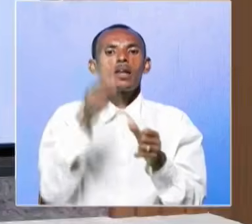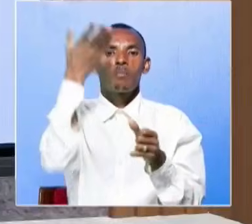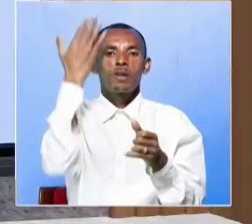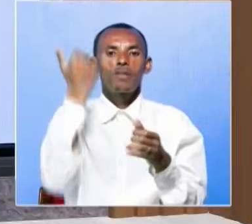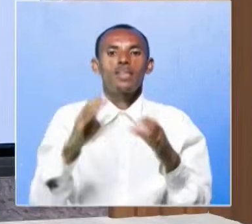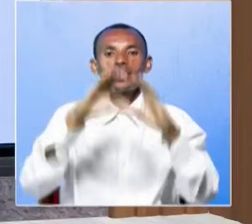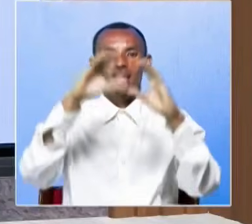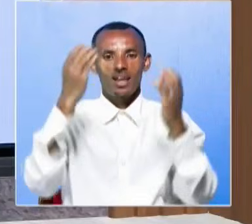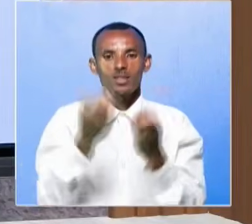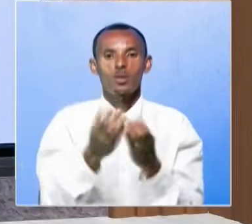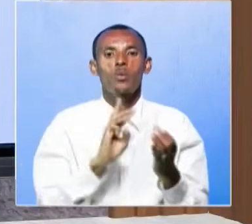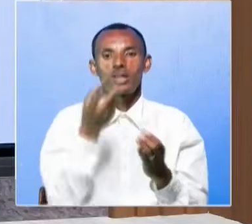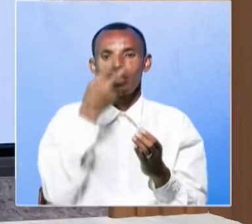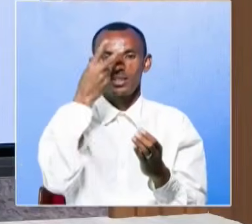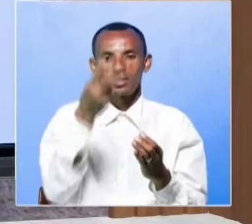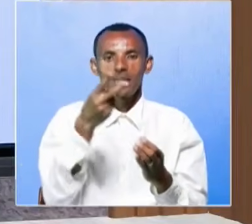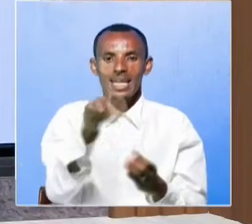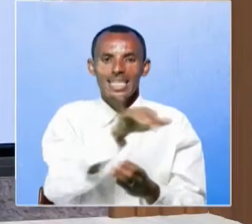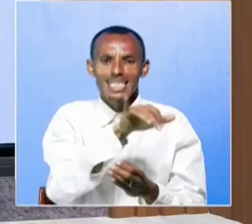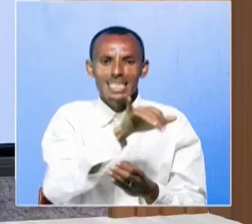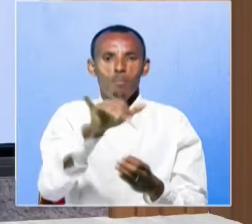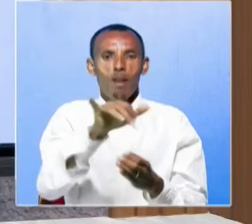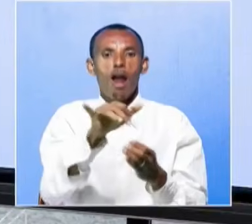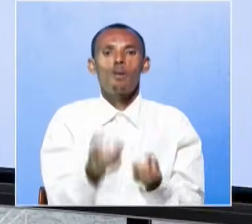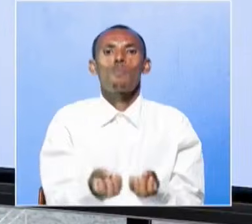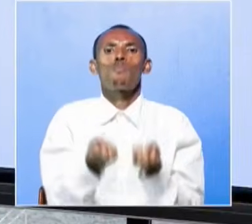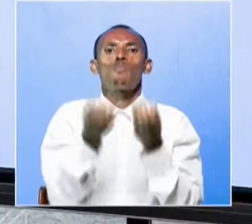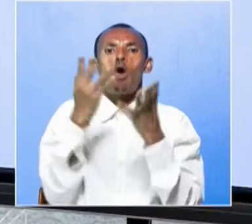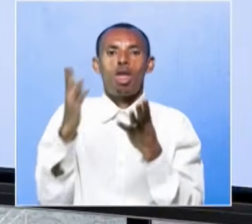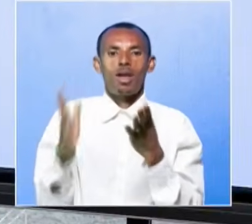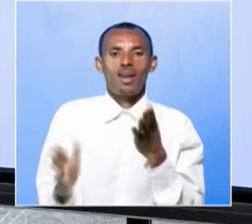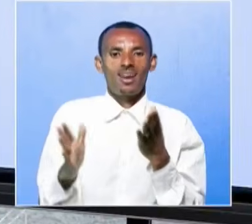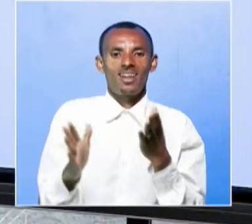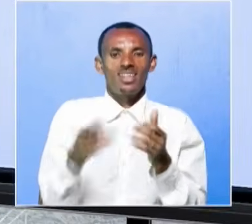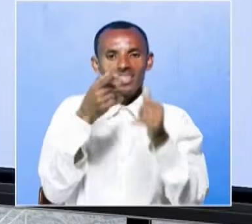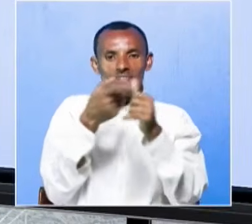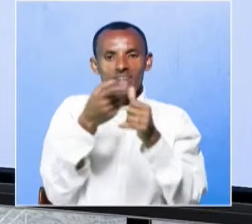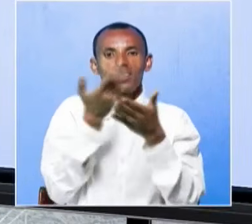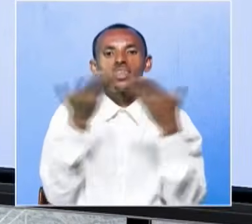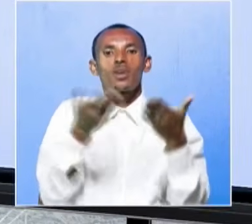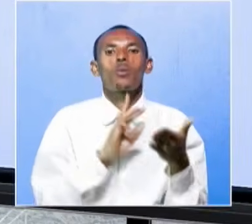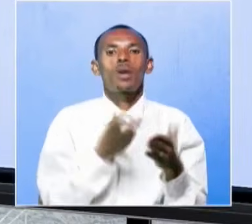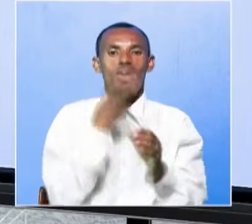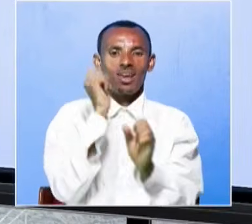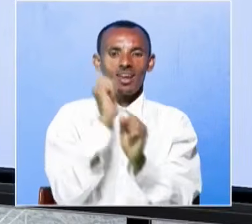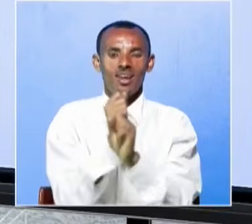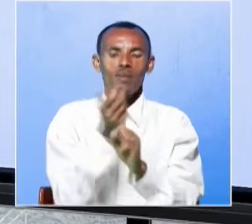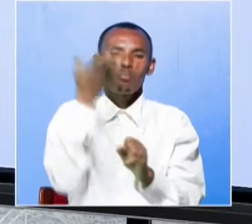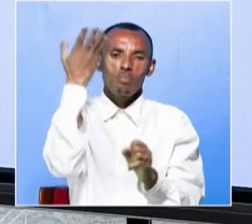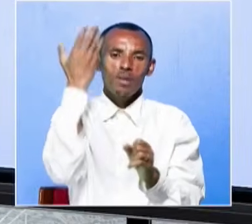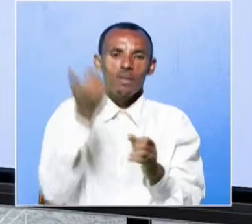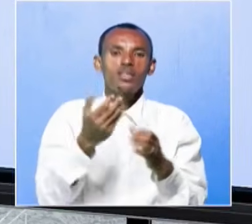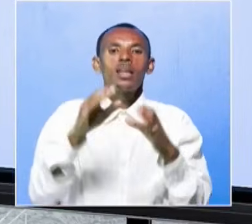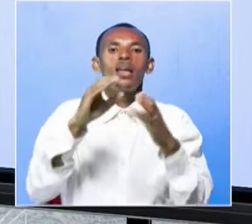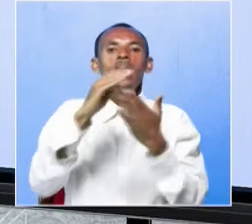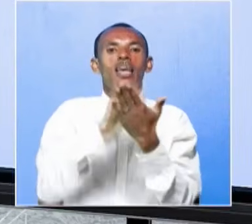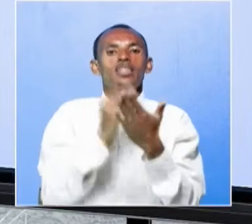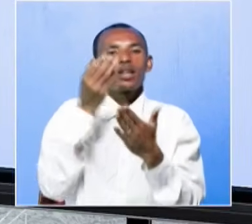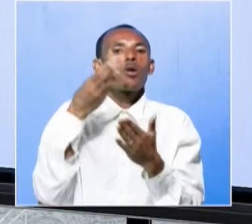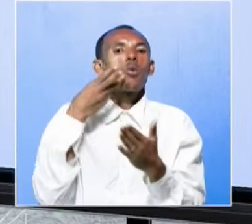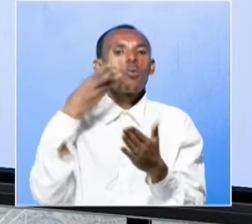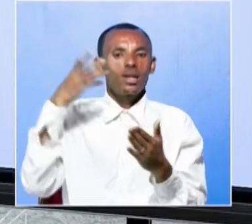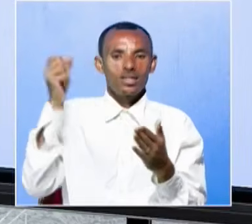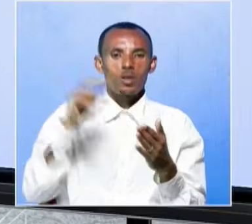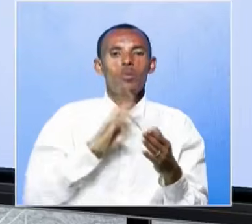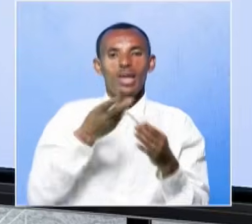previous lesson we have seen similar polygons. The first thing that we did in our previous lesson was we